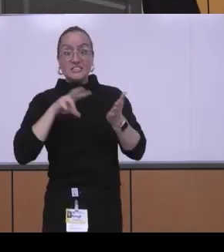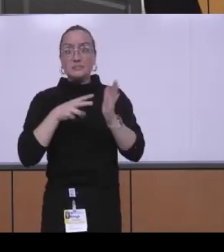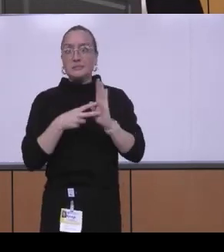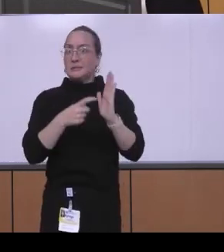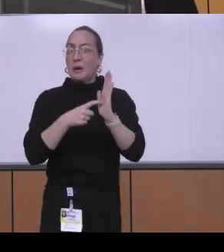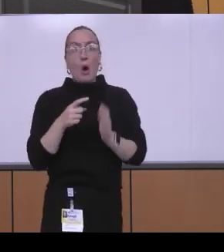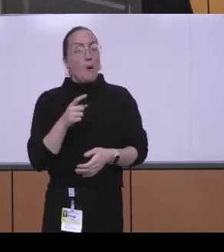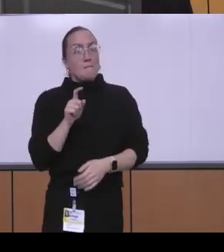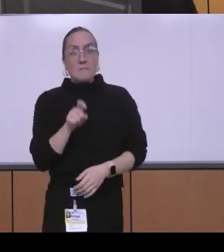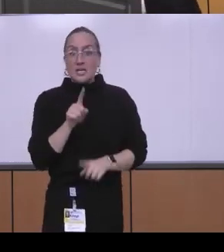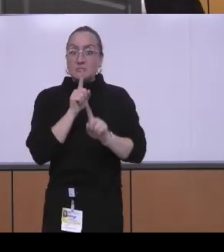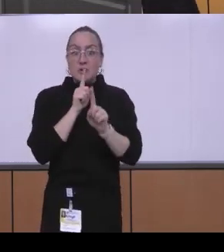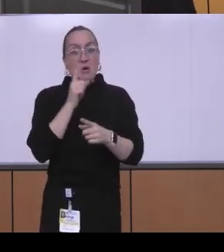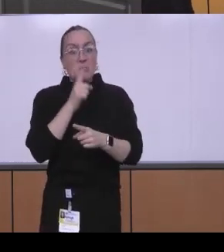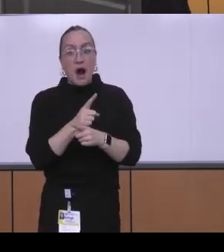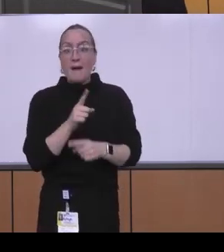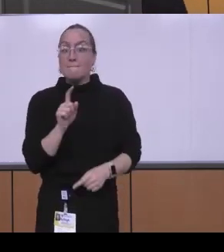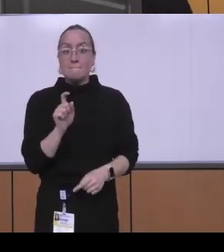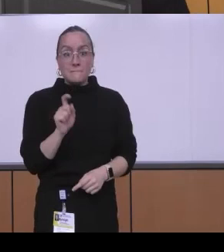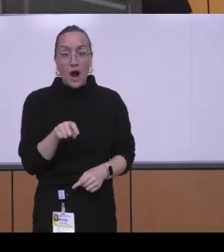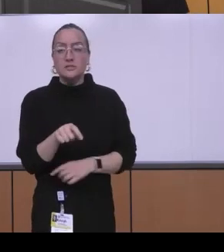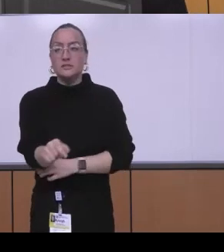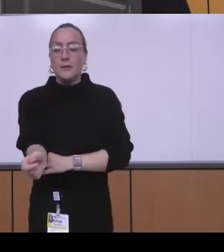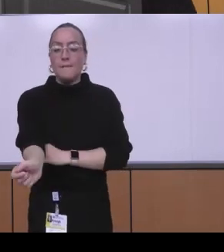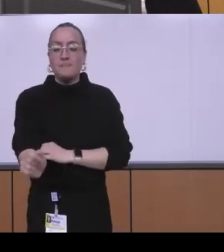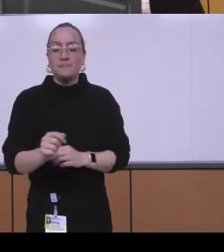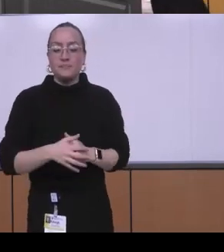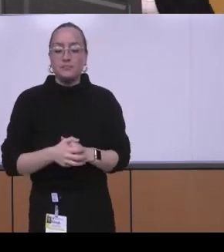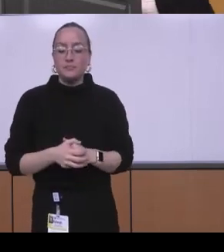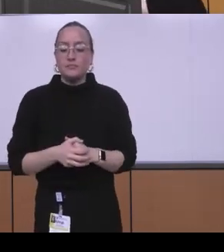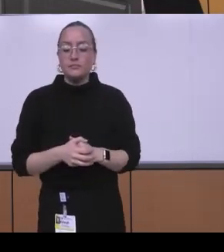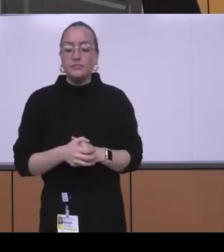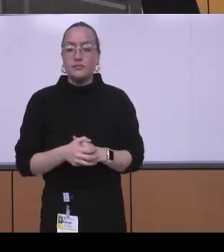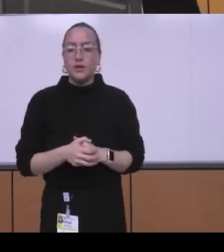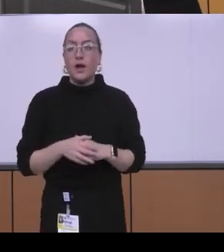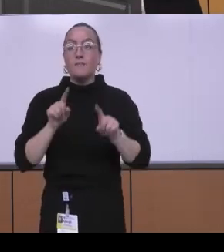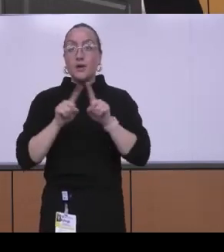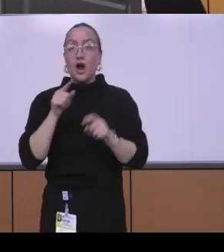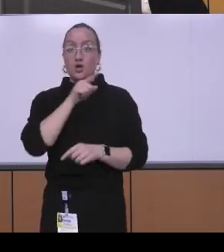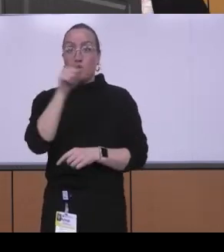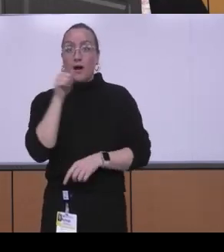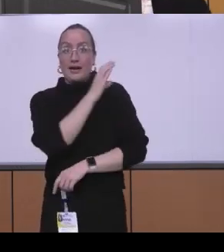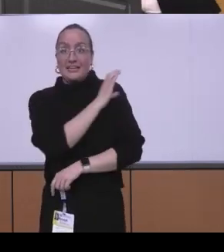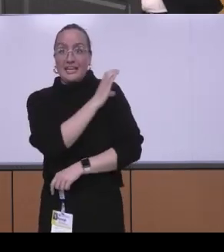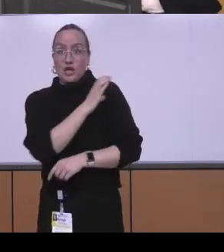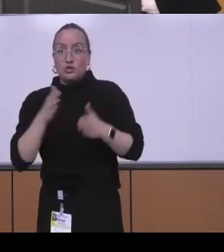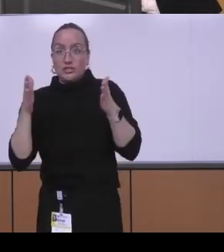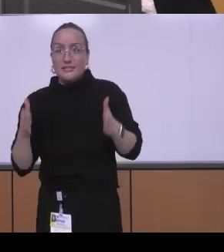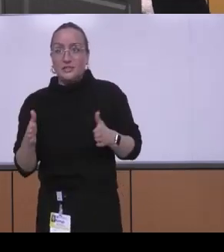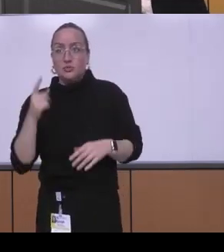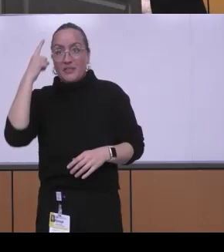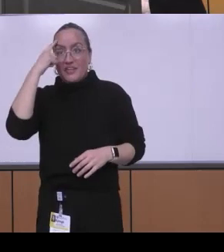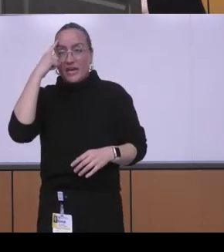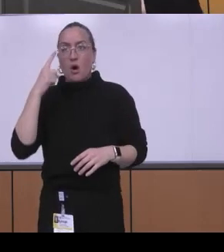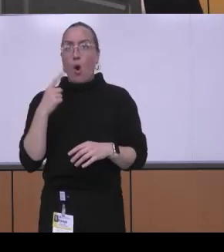work of investigating because it's a mutual deference. Each one thinks of what the other one said. But for you as clinicians, when you say, I'm not going to look into it, I'm going to just let